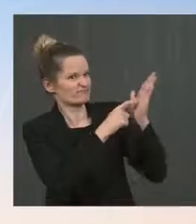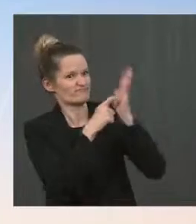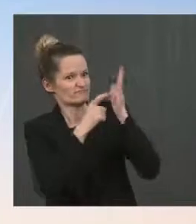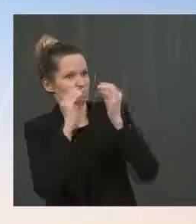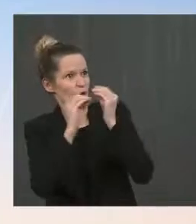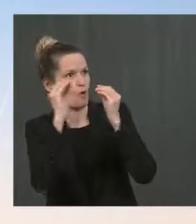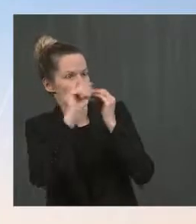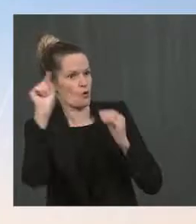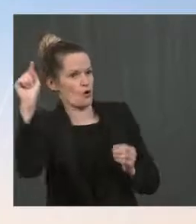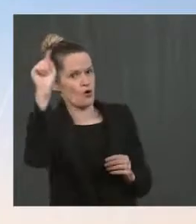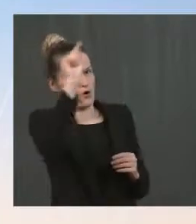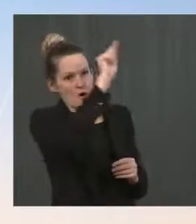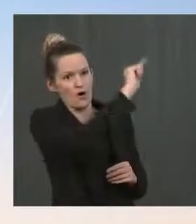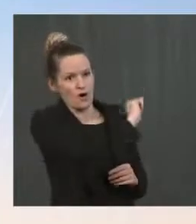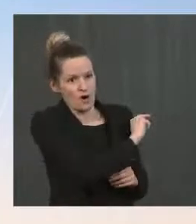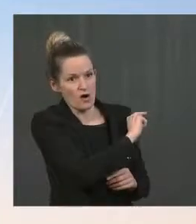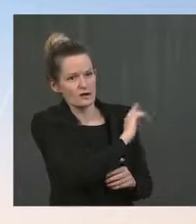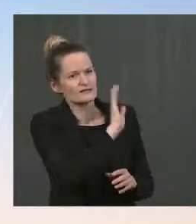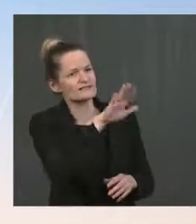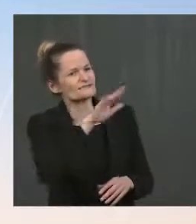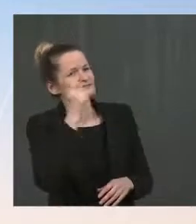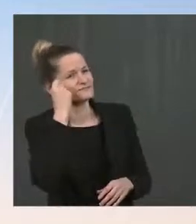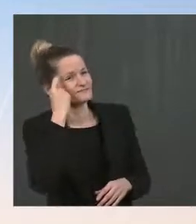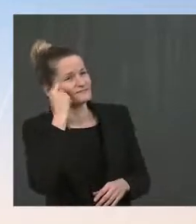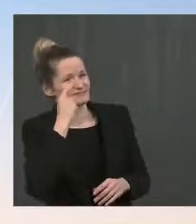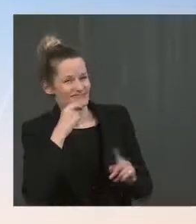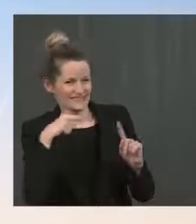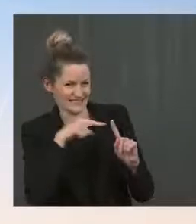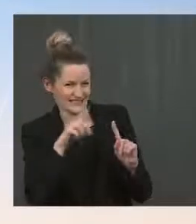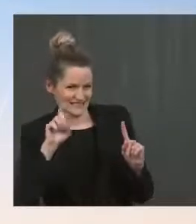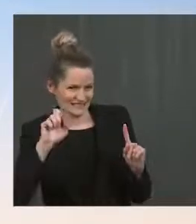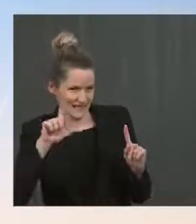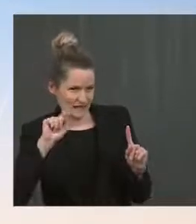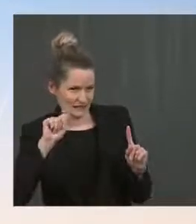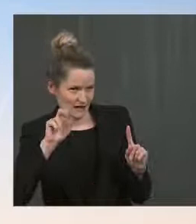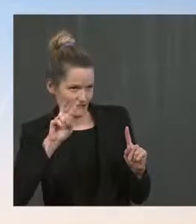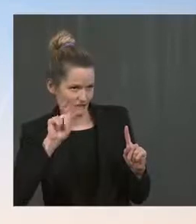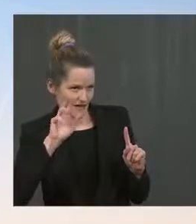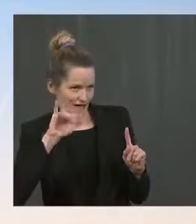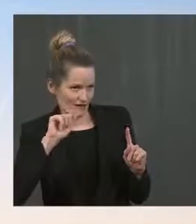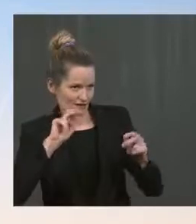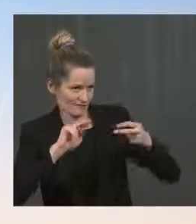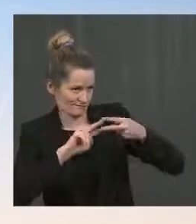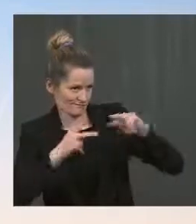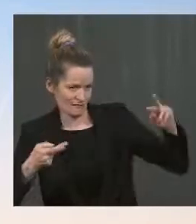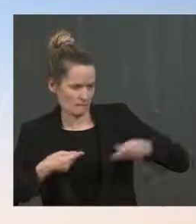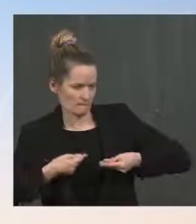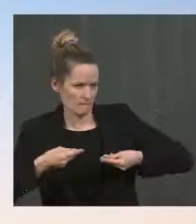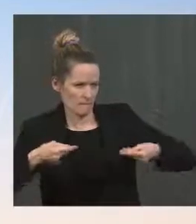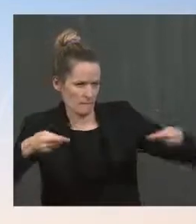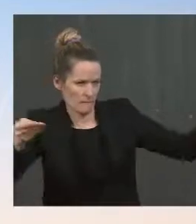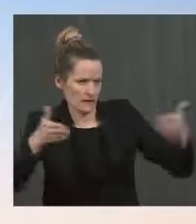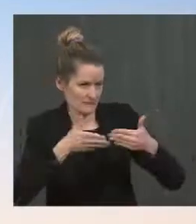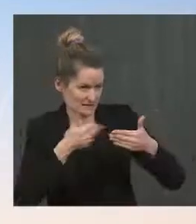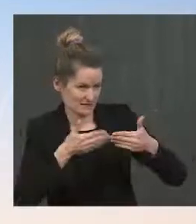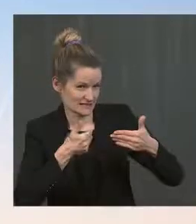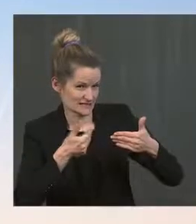the scale of the Delta surge that's continued over months, that perhaps you should have been more aggressive earlier when it came